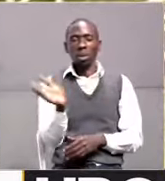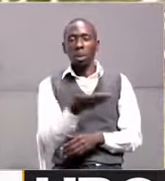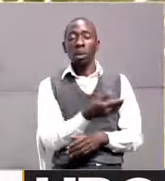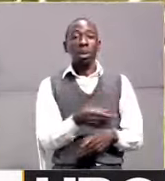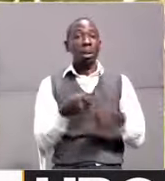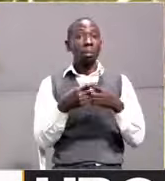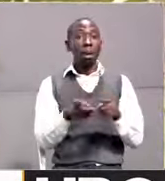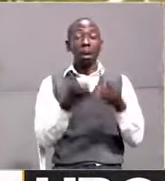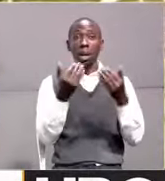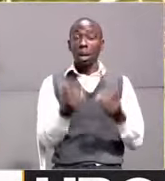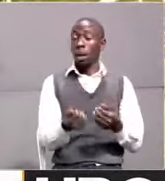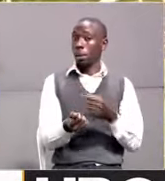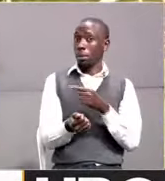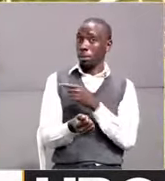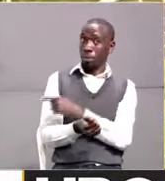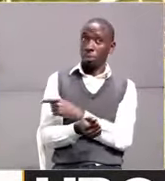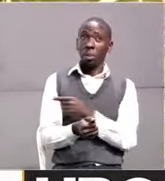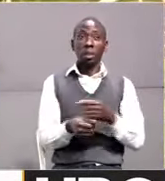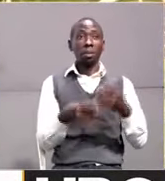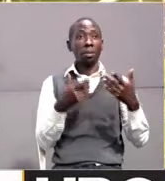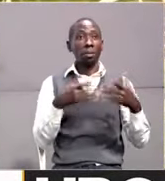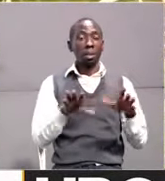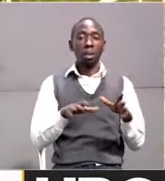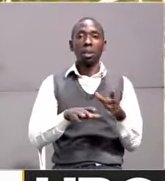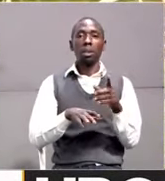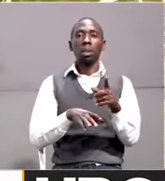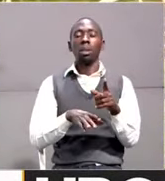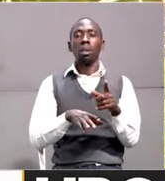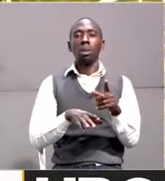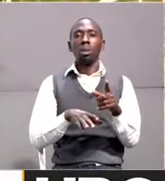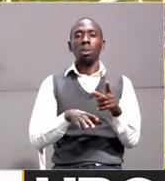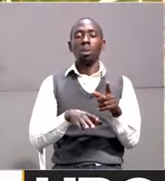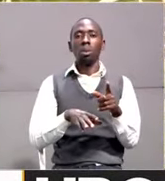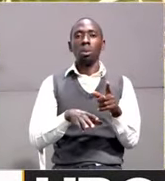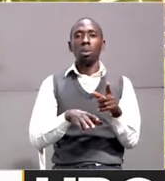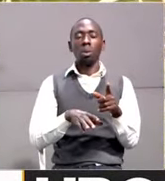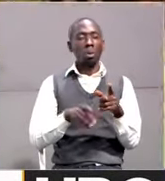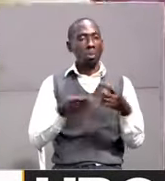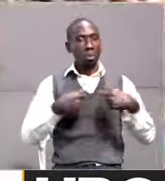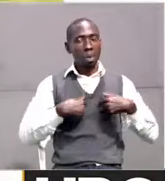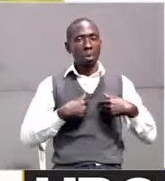Now that has enabled us to have good herds,